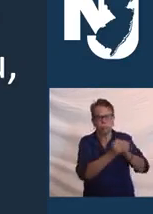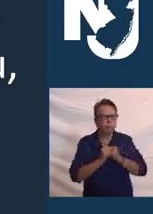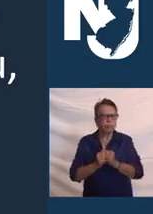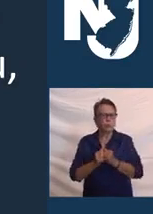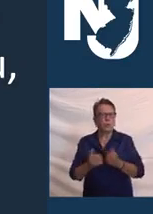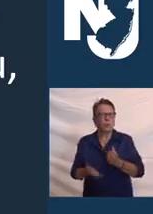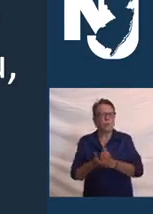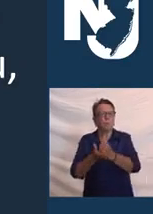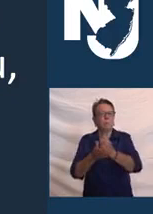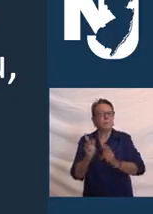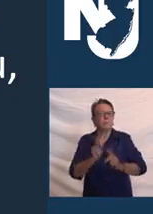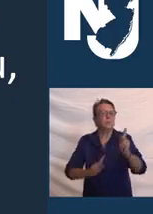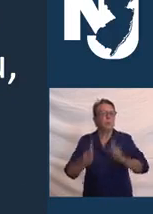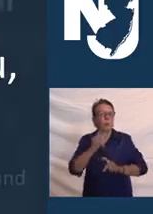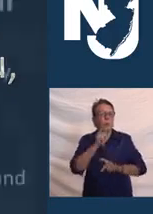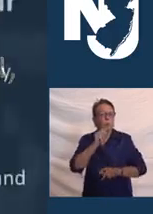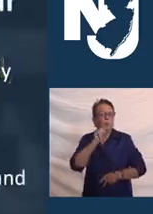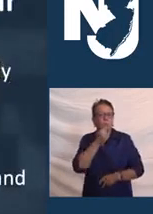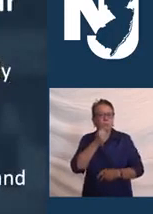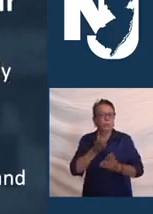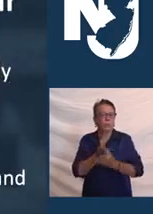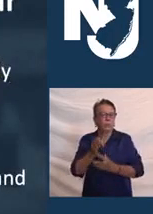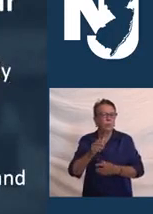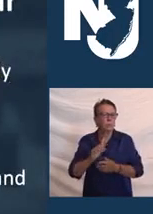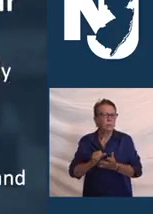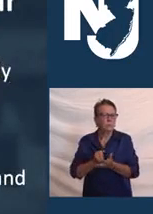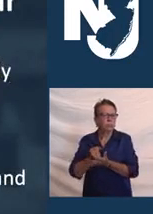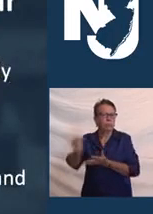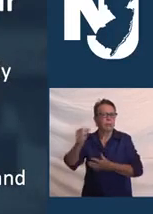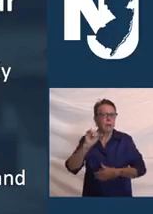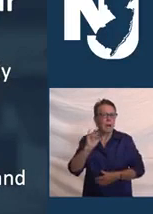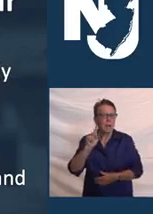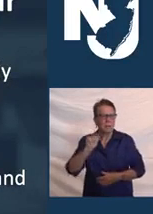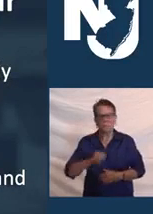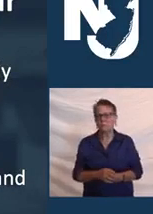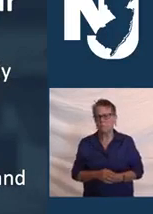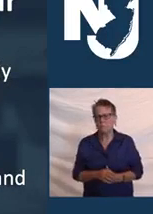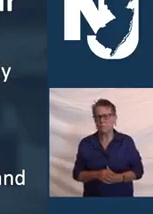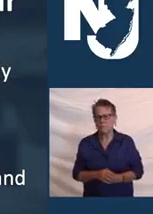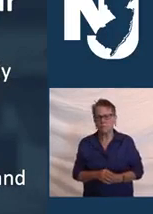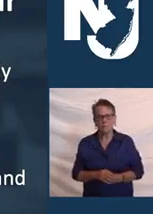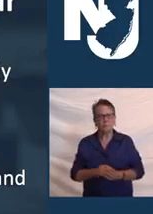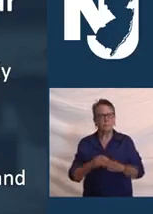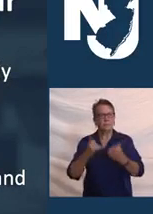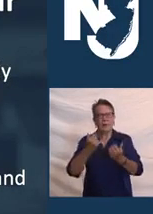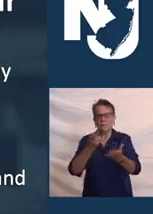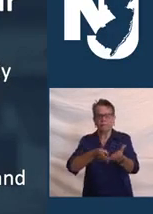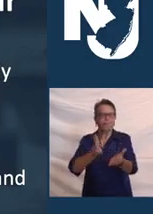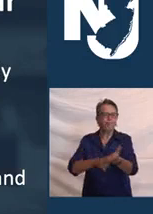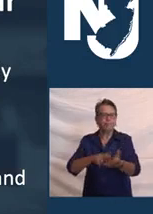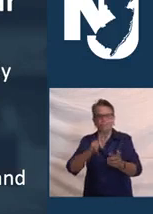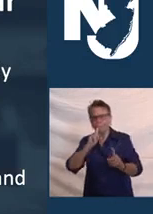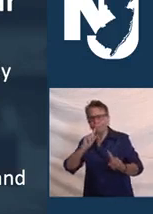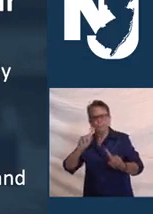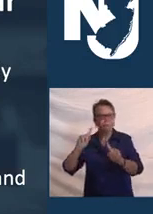minutes. Moving on today, I am signing an executive order pertaining to all child care settings across our